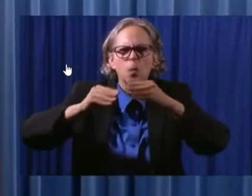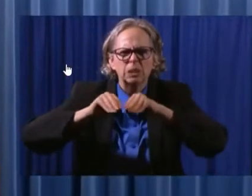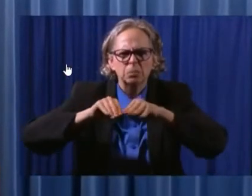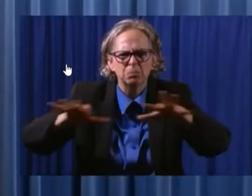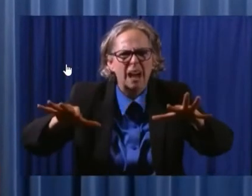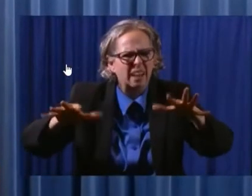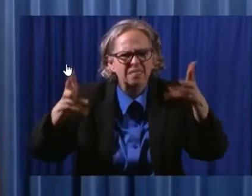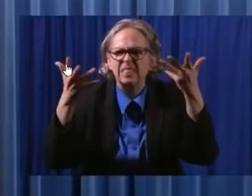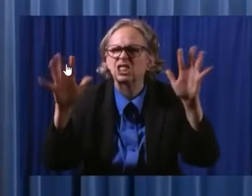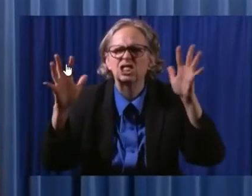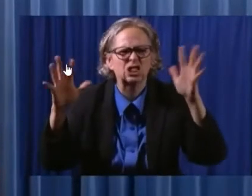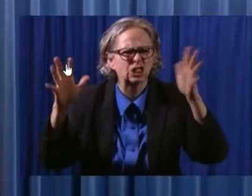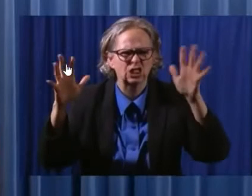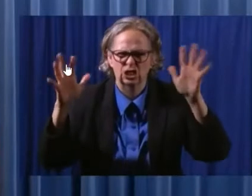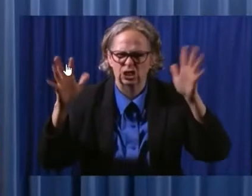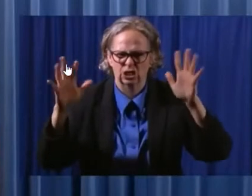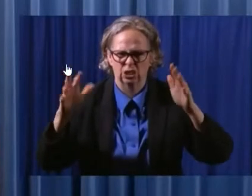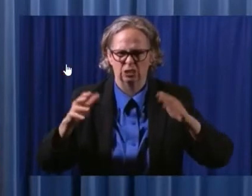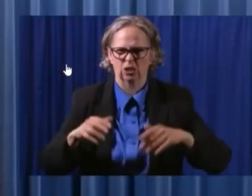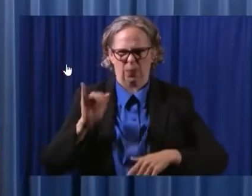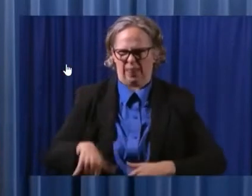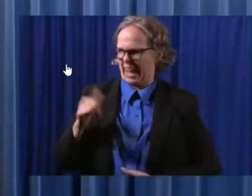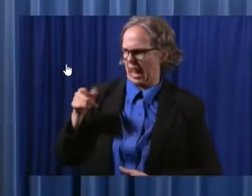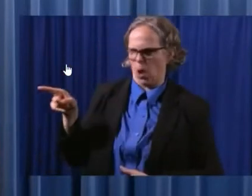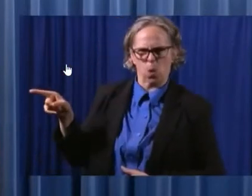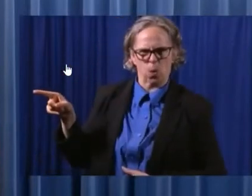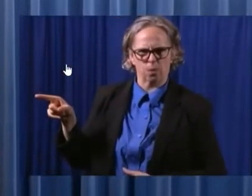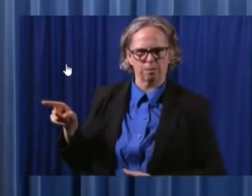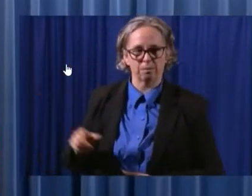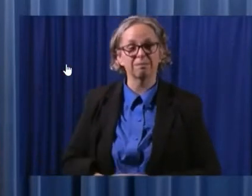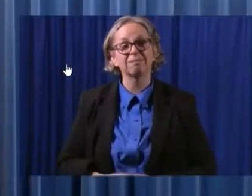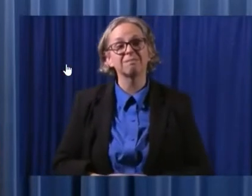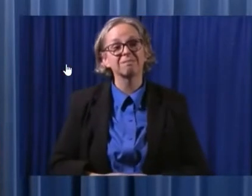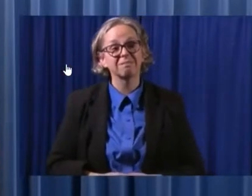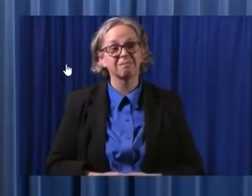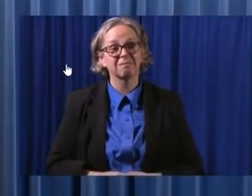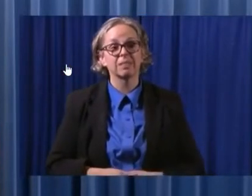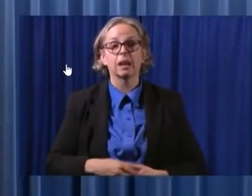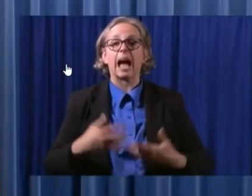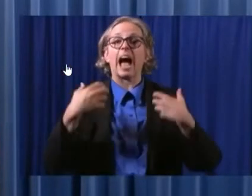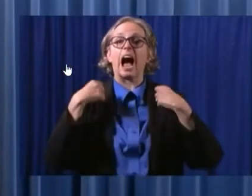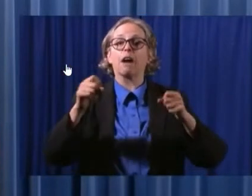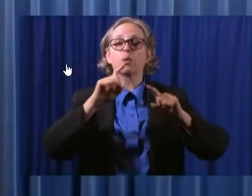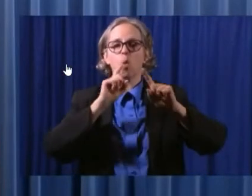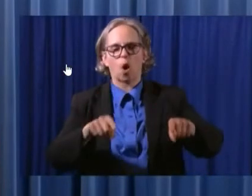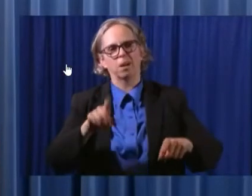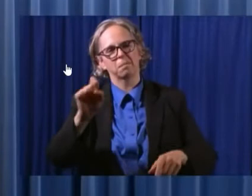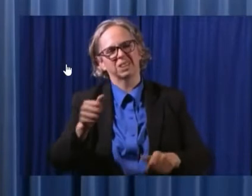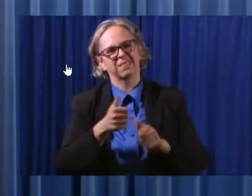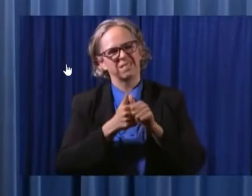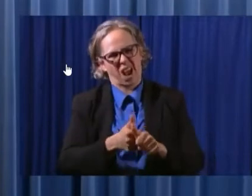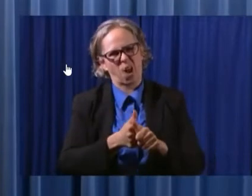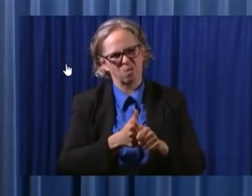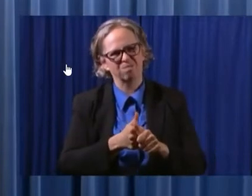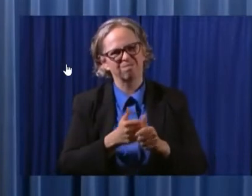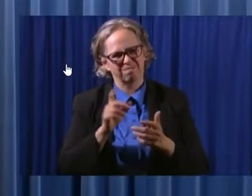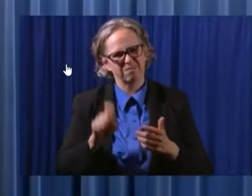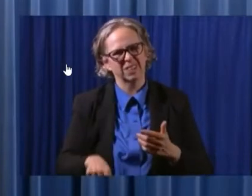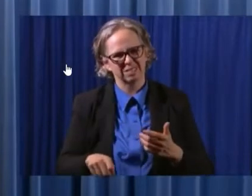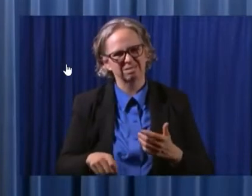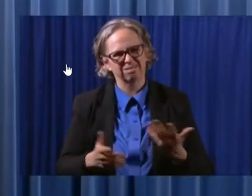At alert level 1, all current health orders and sector guidance should be followed as they are in all levels, including guidance for business and